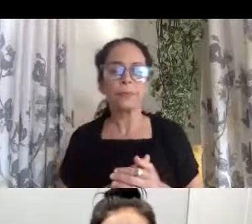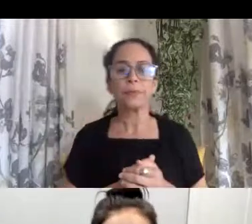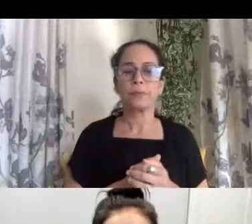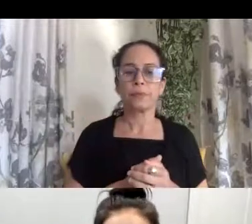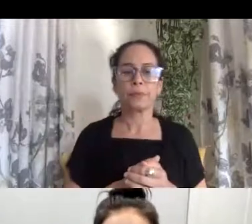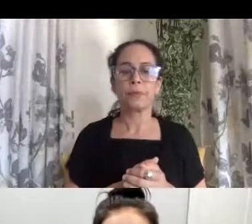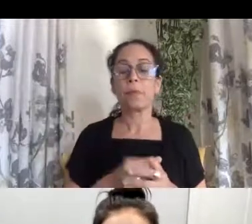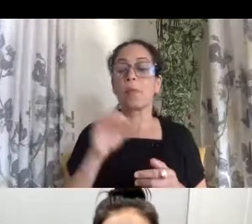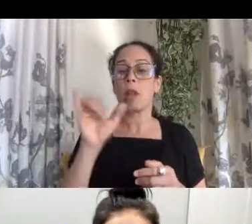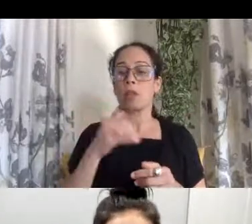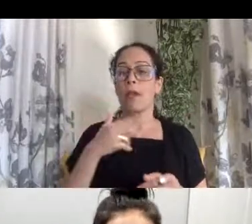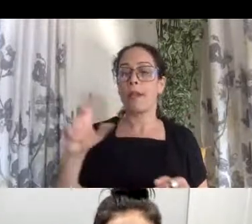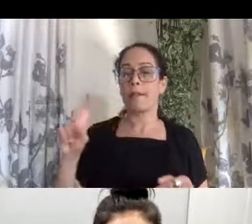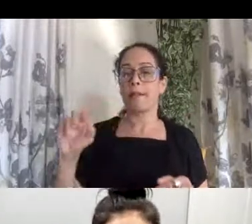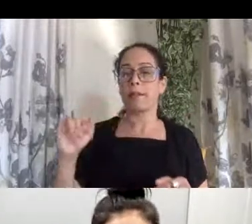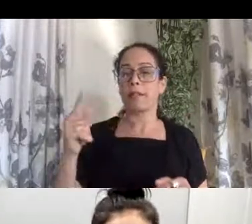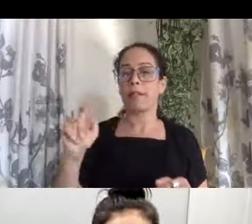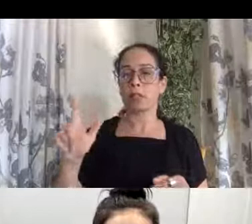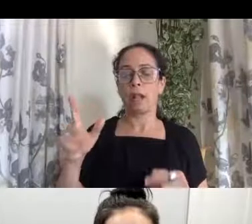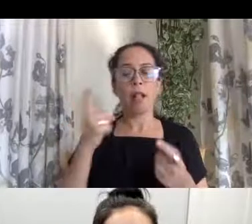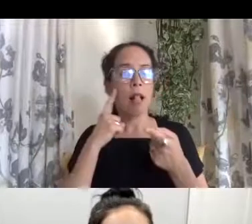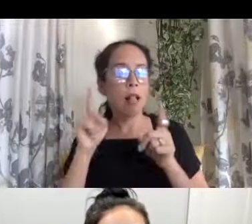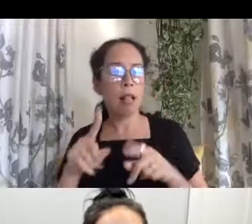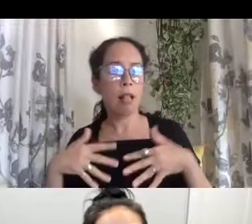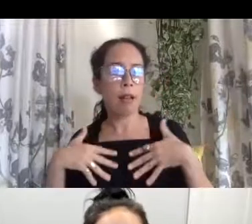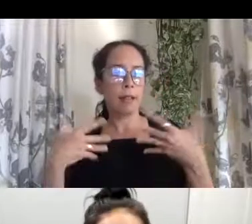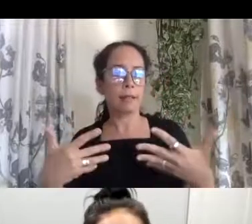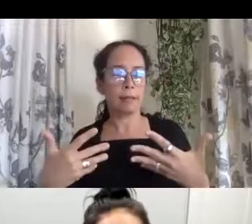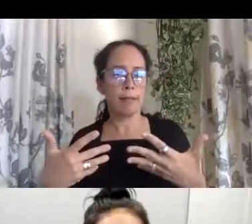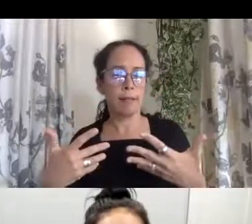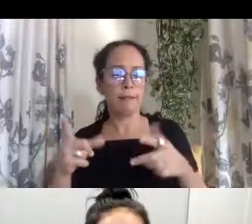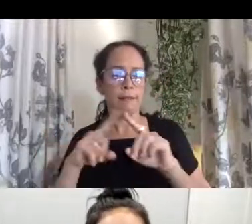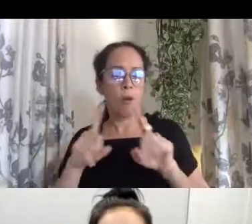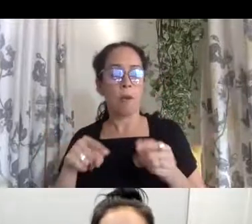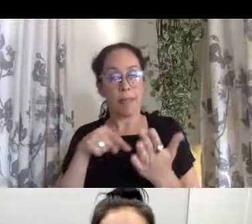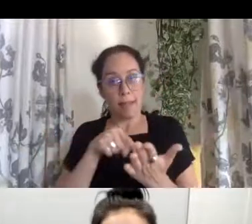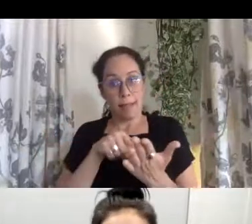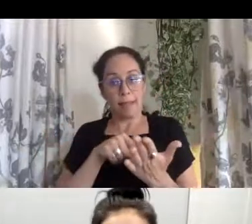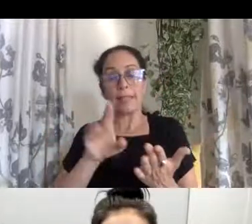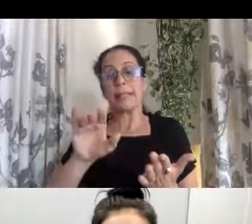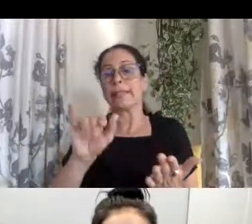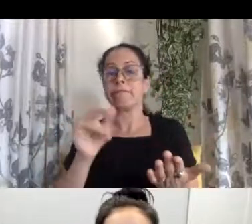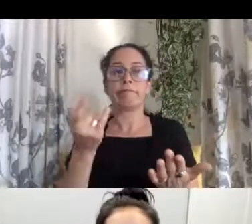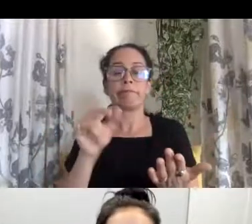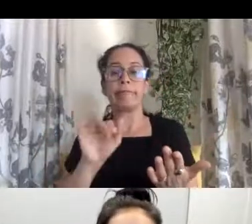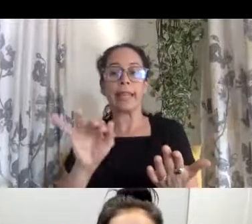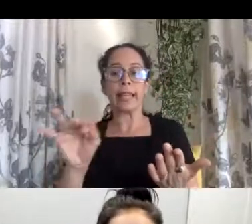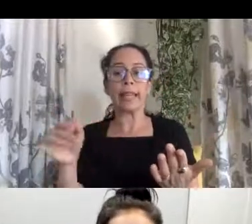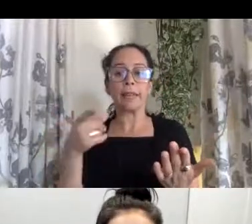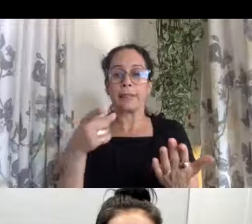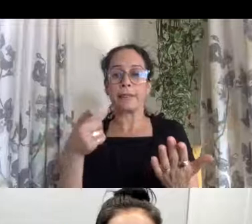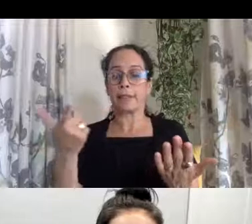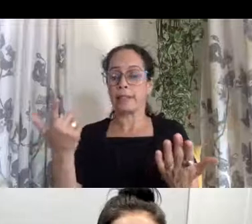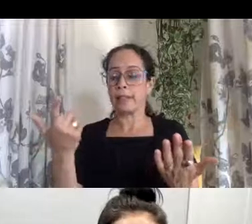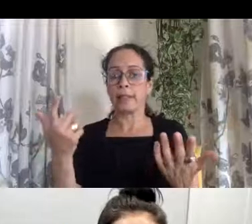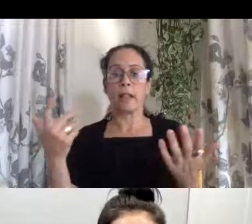includes a digital consent form. This is in case a participant has not yet